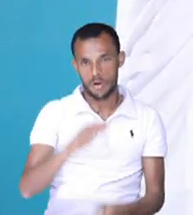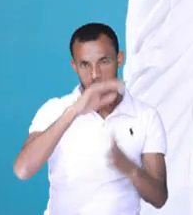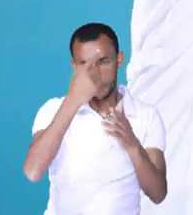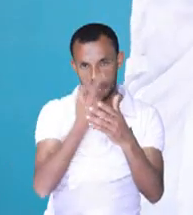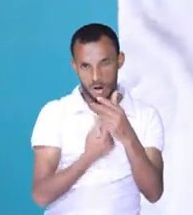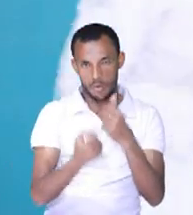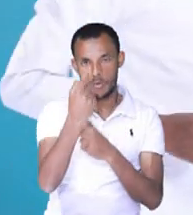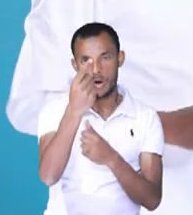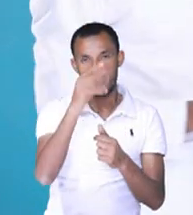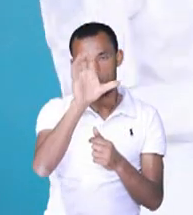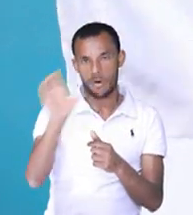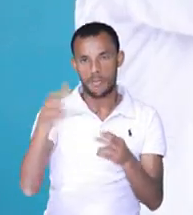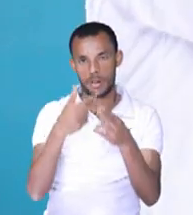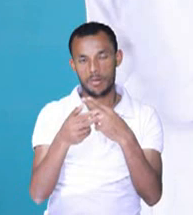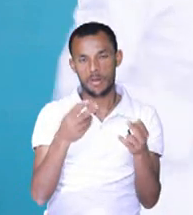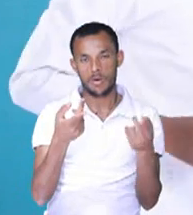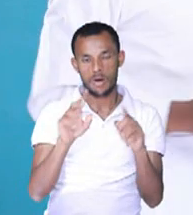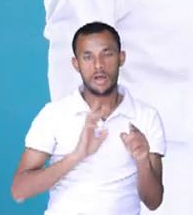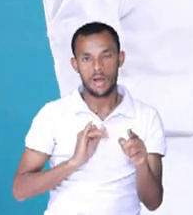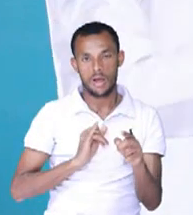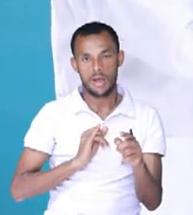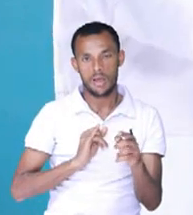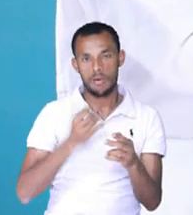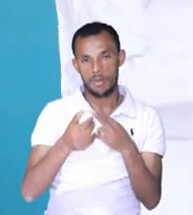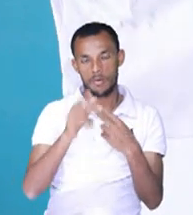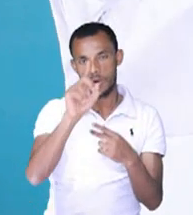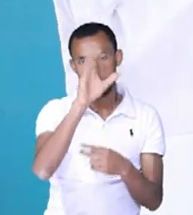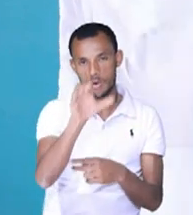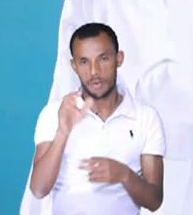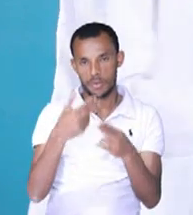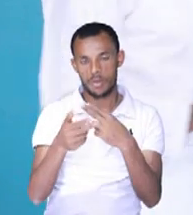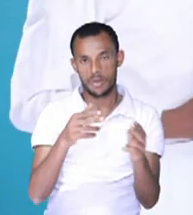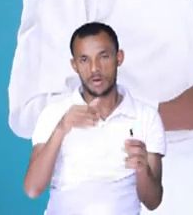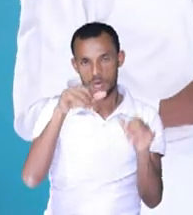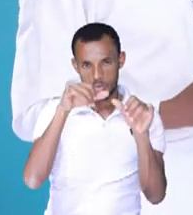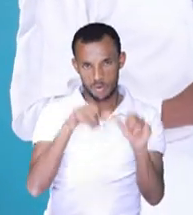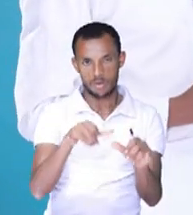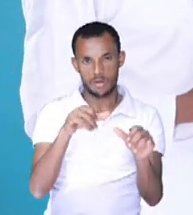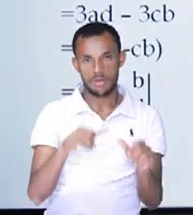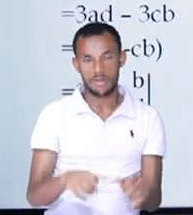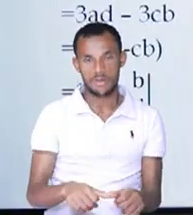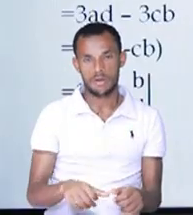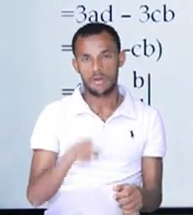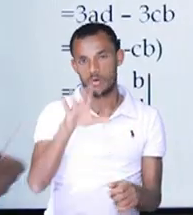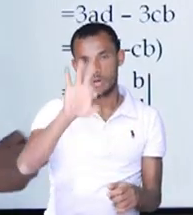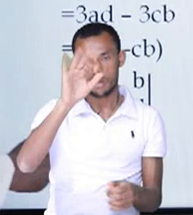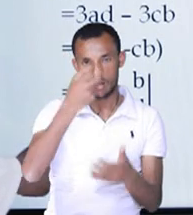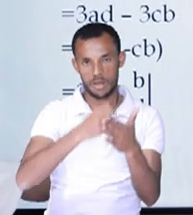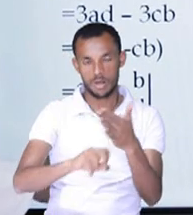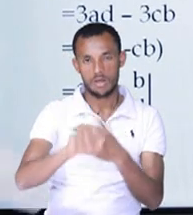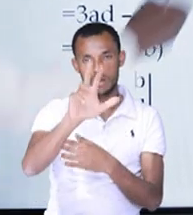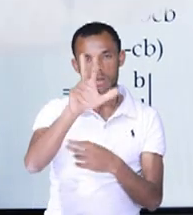Only one column it is multiplied. When I multiplied by one column by a constant, you will have a